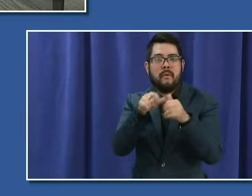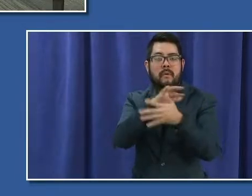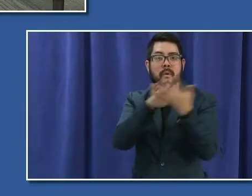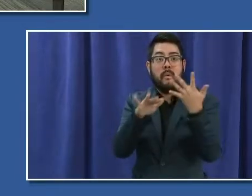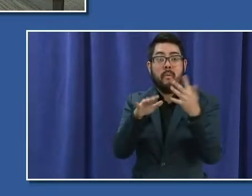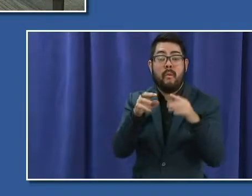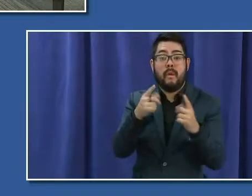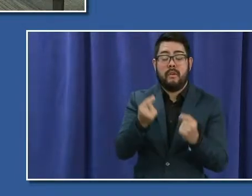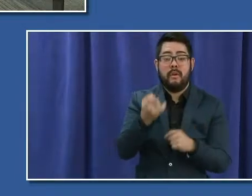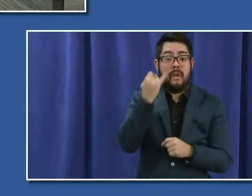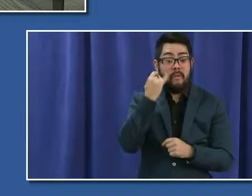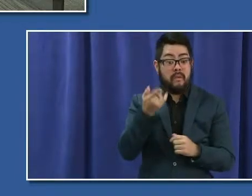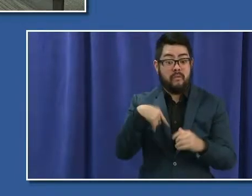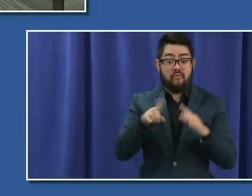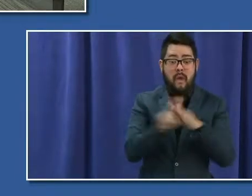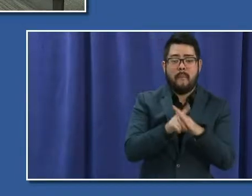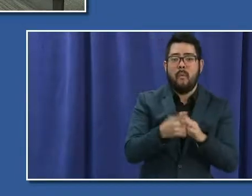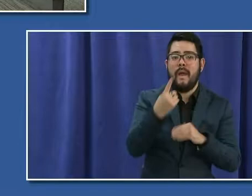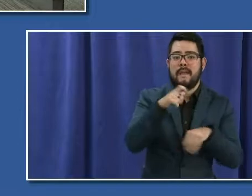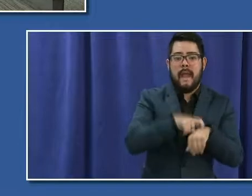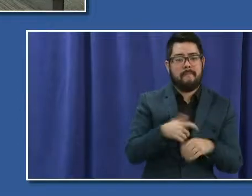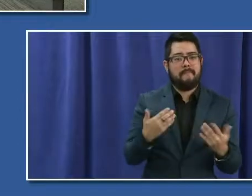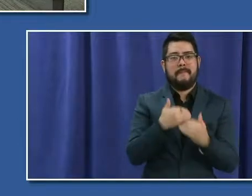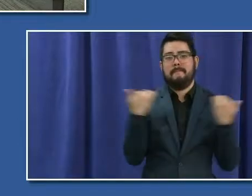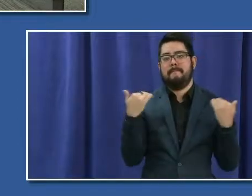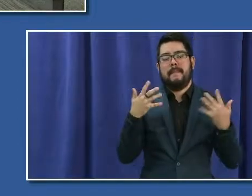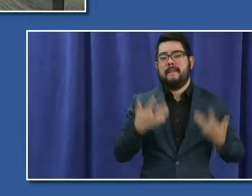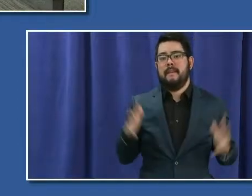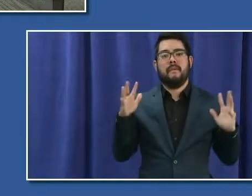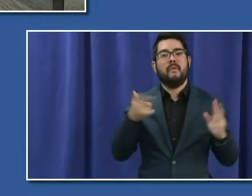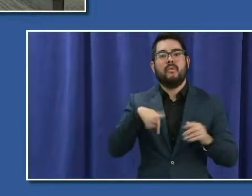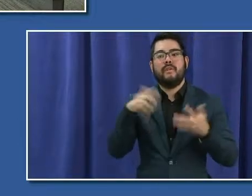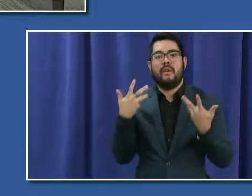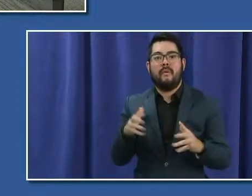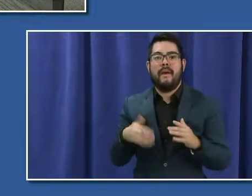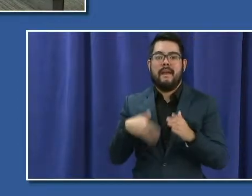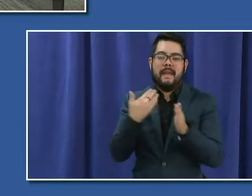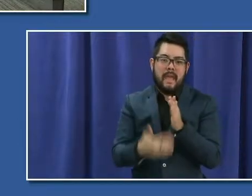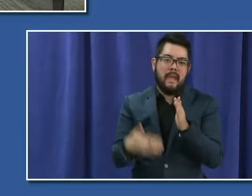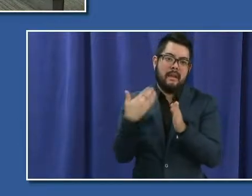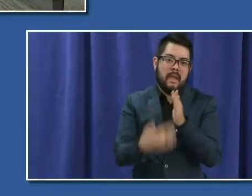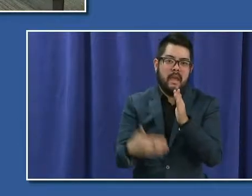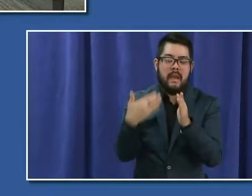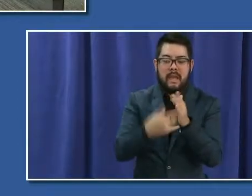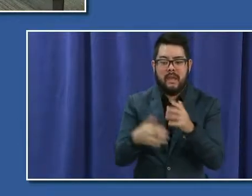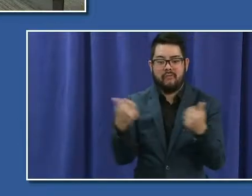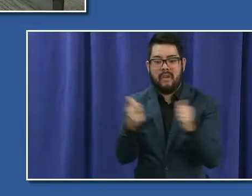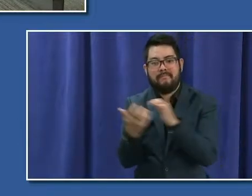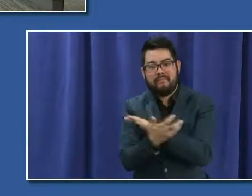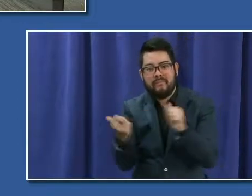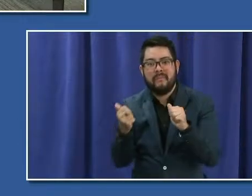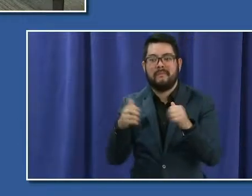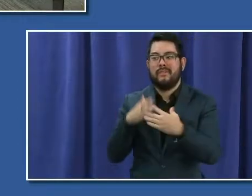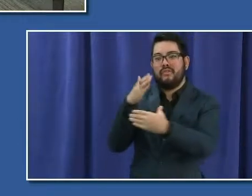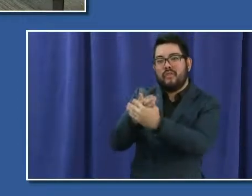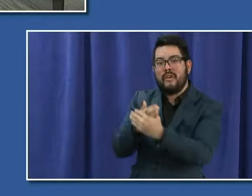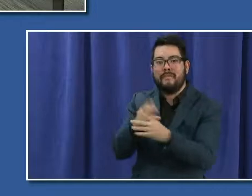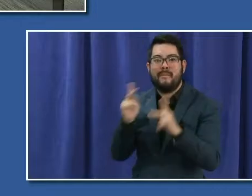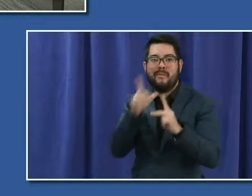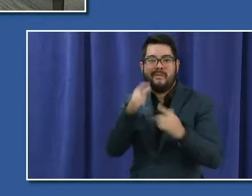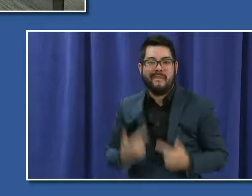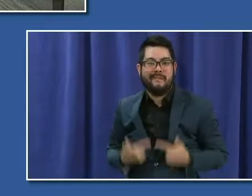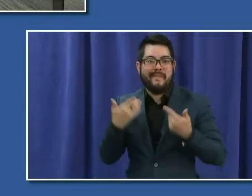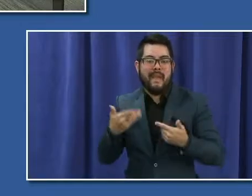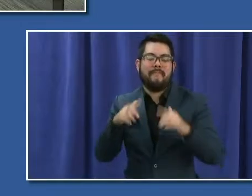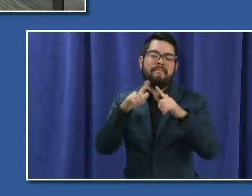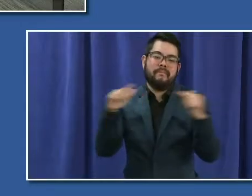once and a one time only. So that way we only have to disturb the ground once and disturb the residents. But it's going to be a situation where